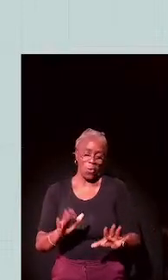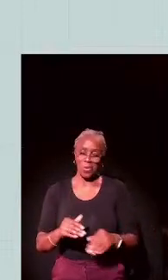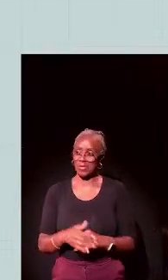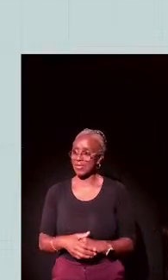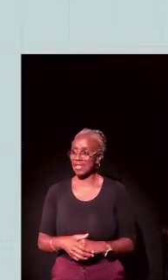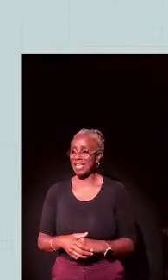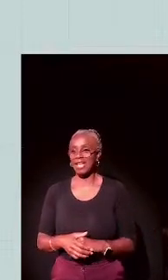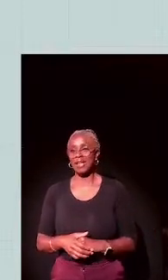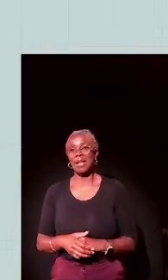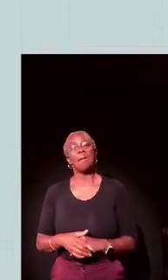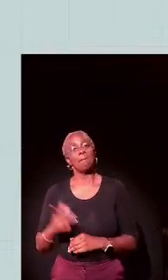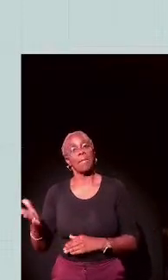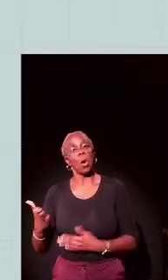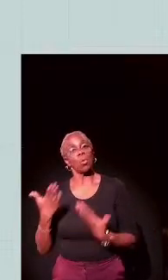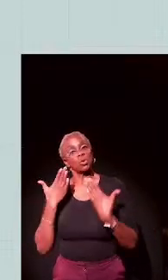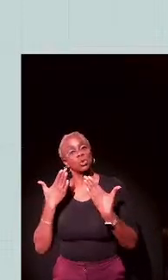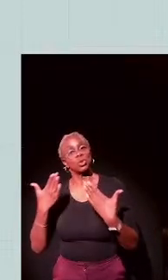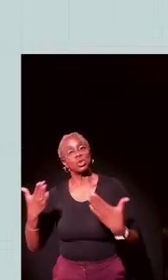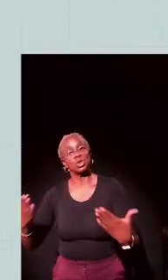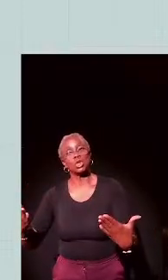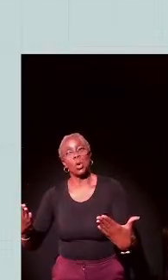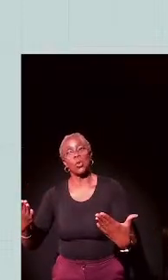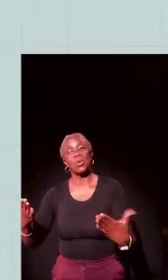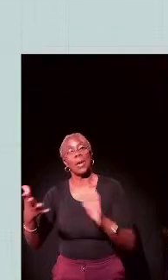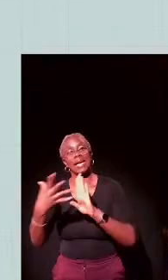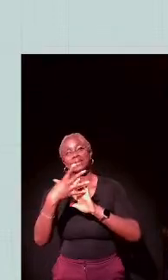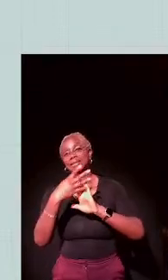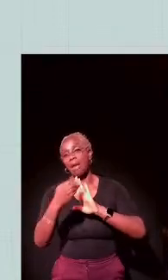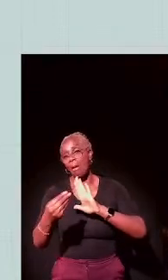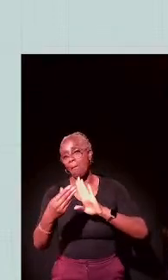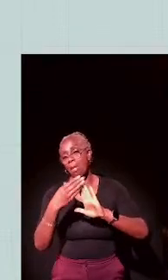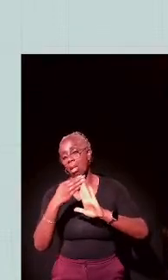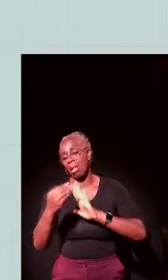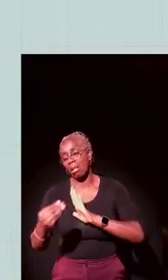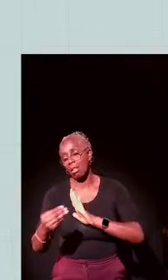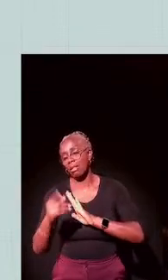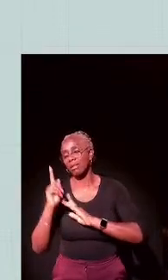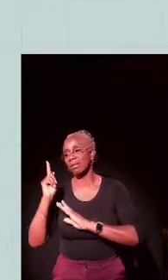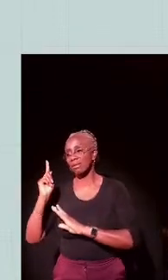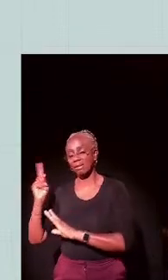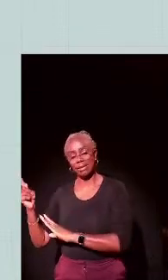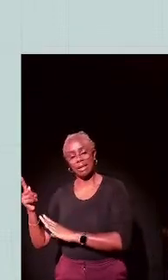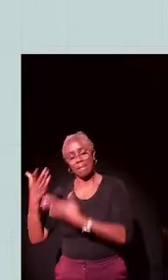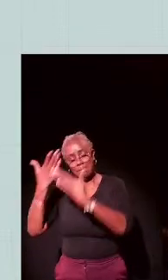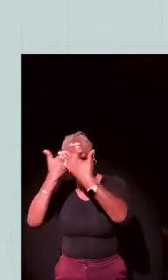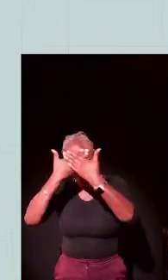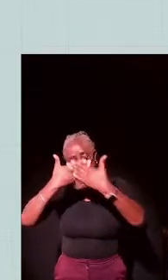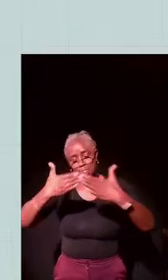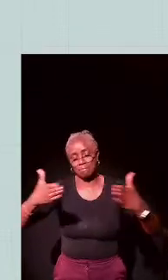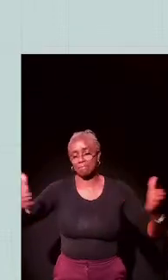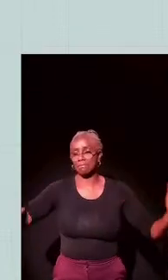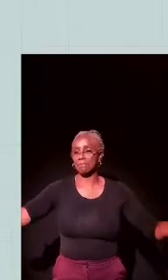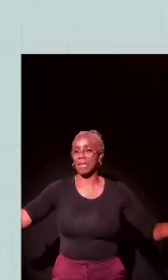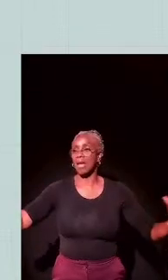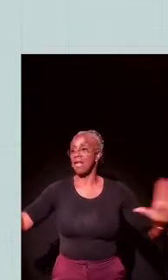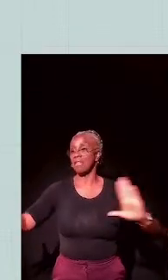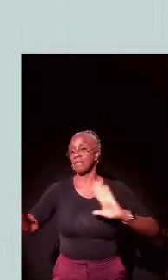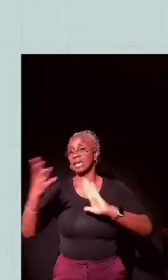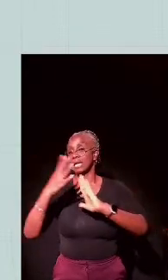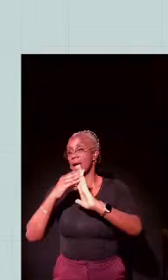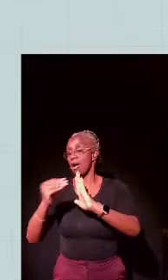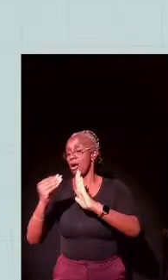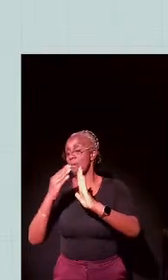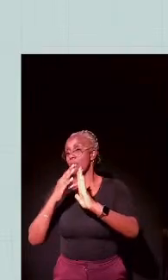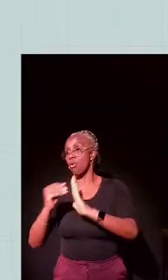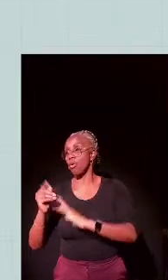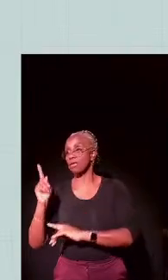with the demonstration I'm about to do. But broadly, the point of the demonstration really is